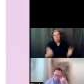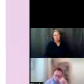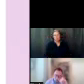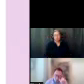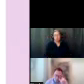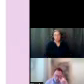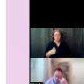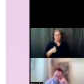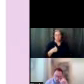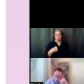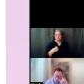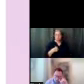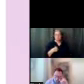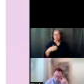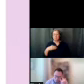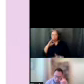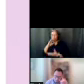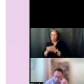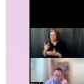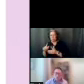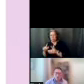help mentor